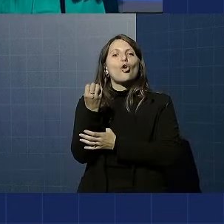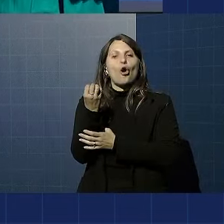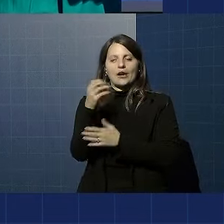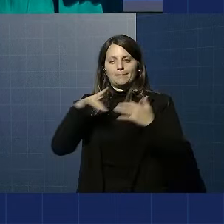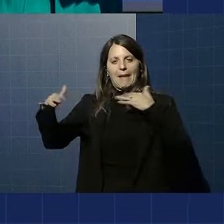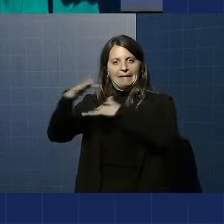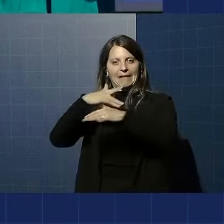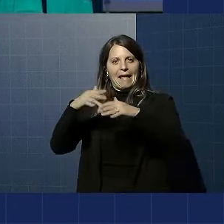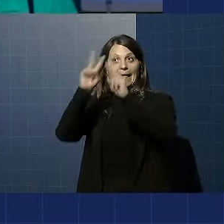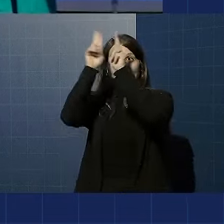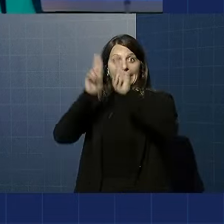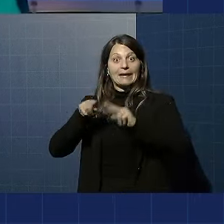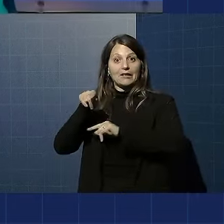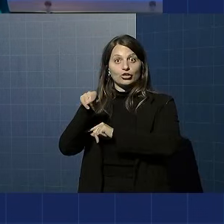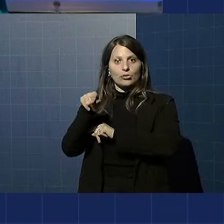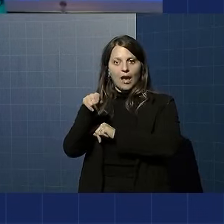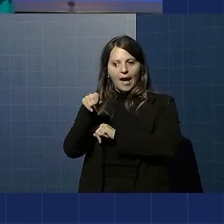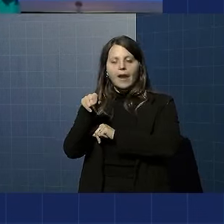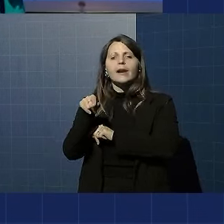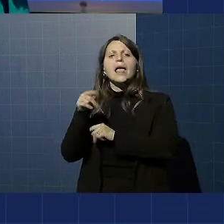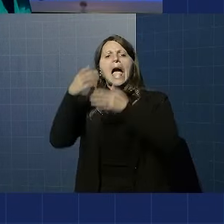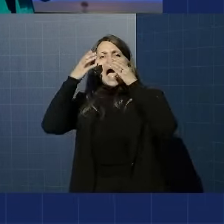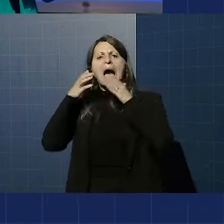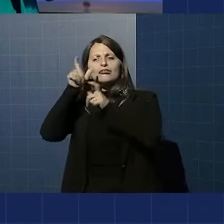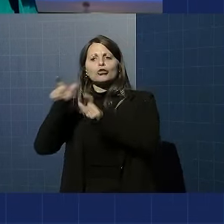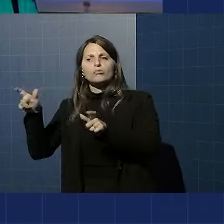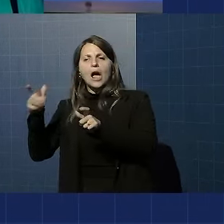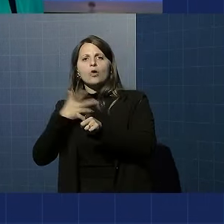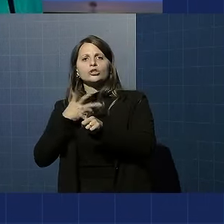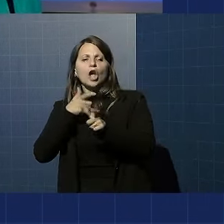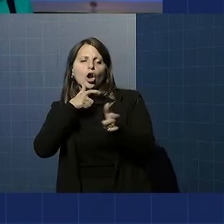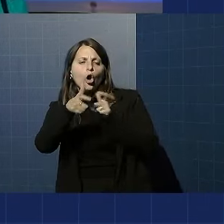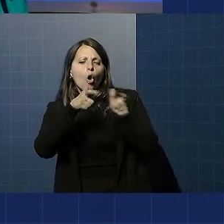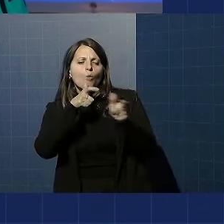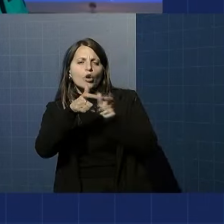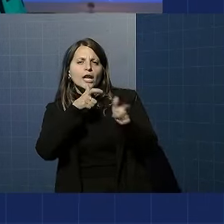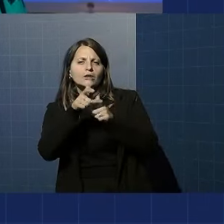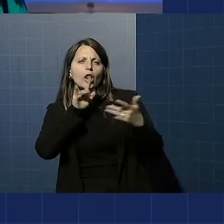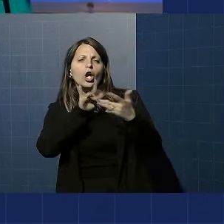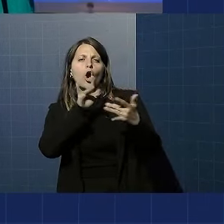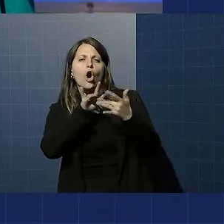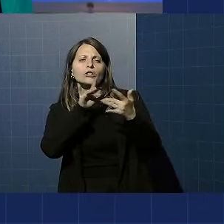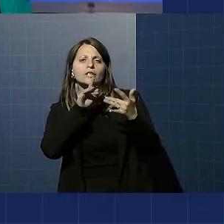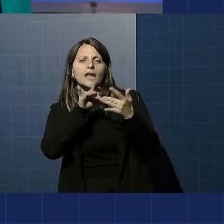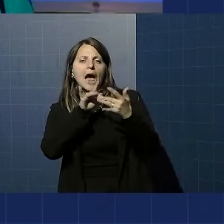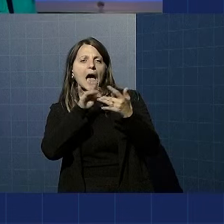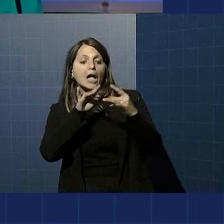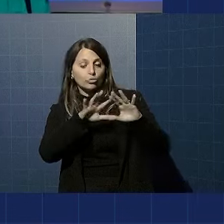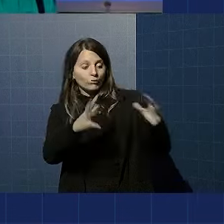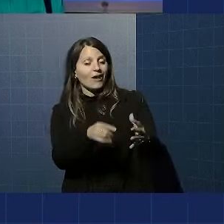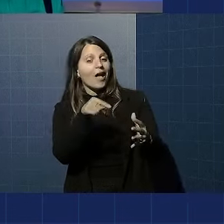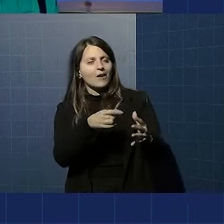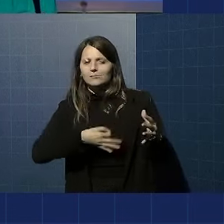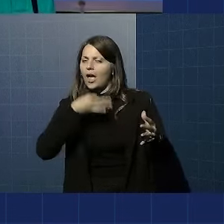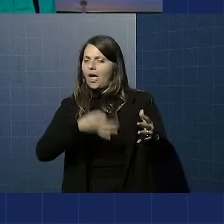lot of communication, but when we think of missions going further away, this will be very critical. And also, when you come to